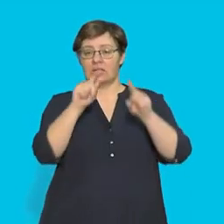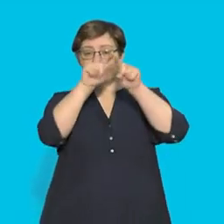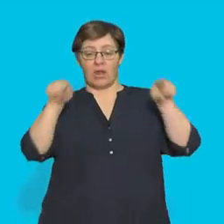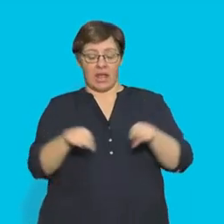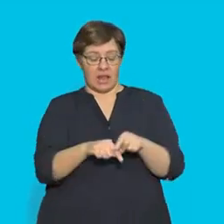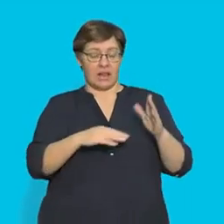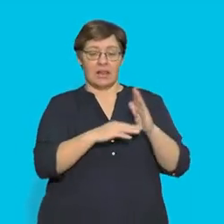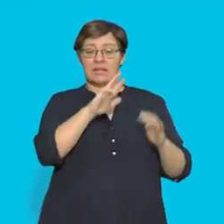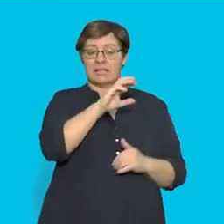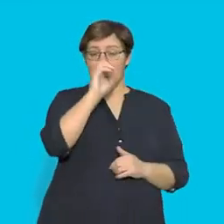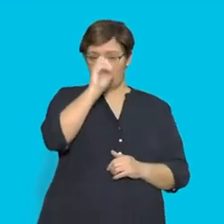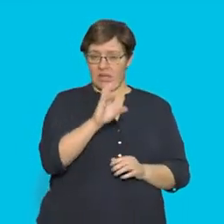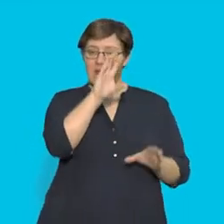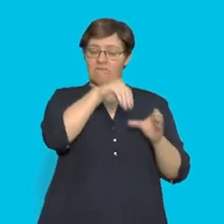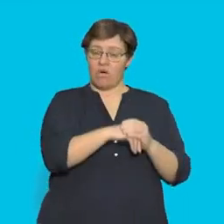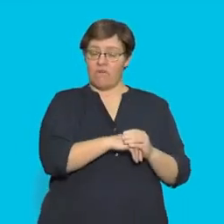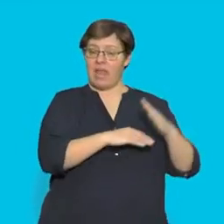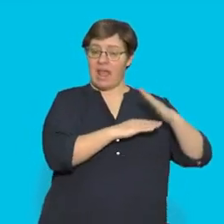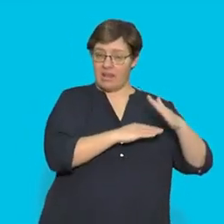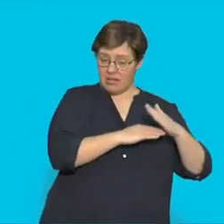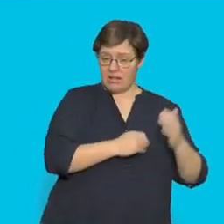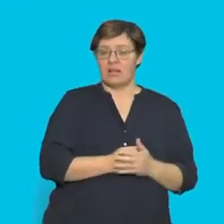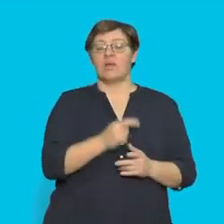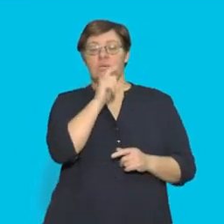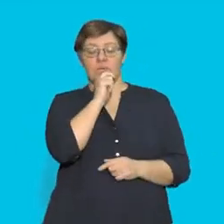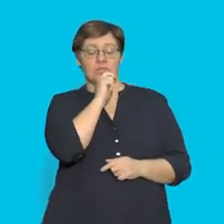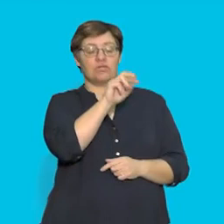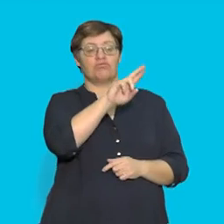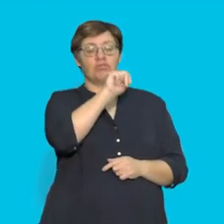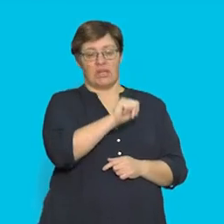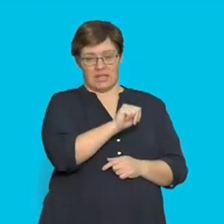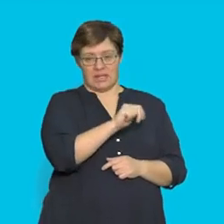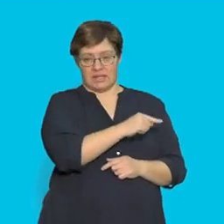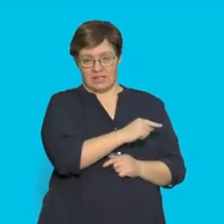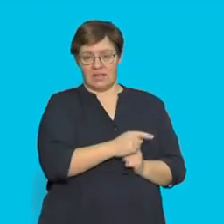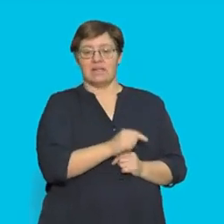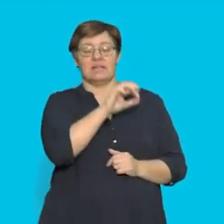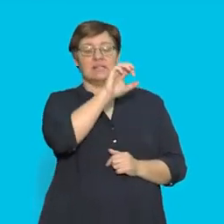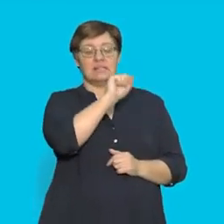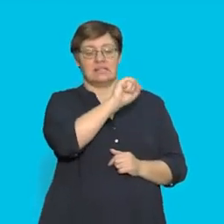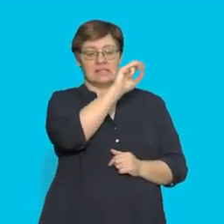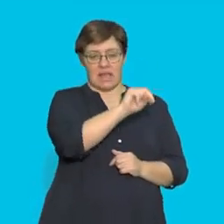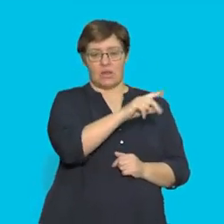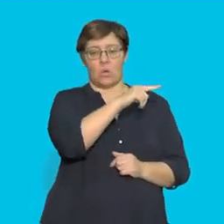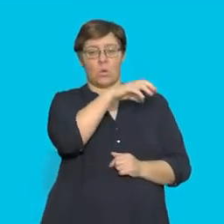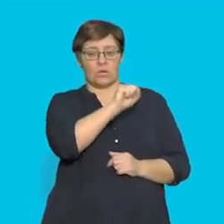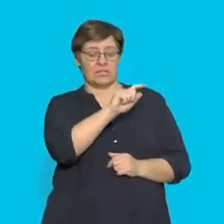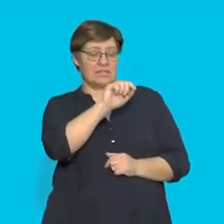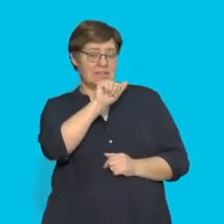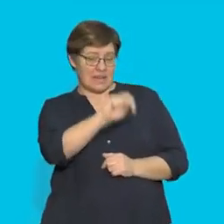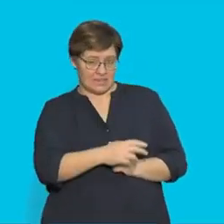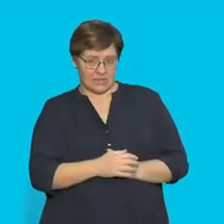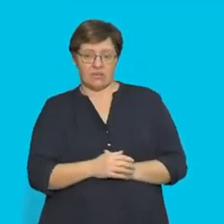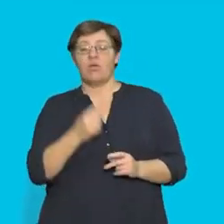Okay, so again, if the triangle is right angled and if it involves angles, we're going to use trig rules, trig ratios, sine, cos, and